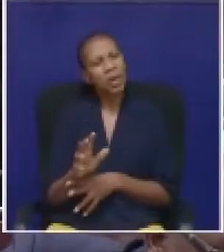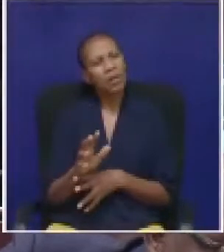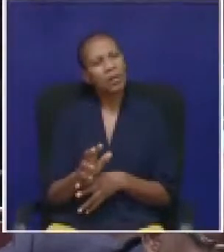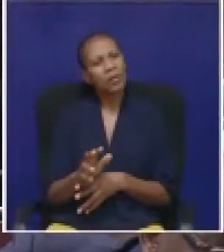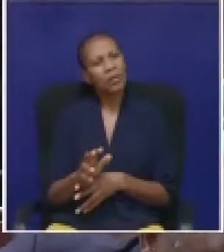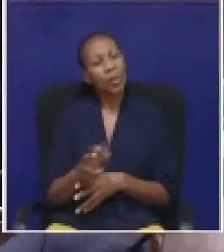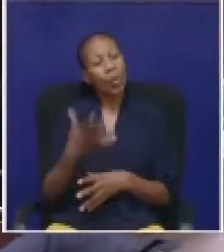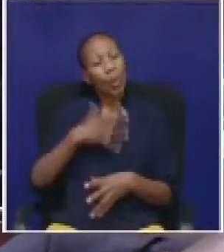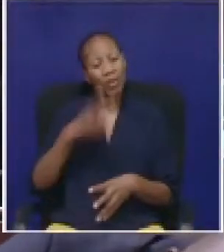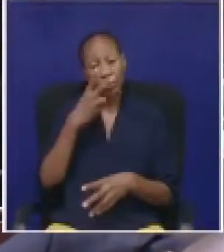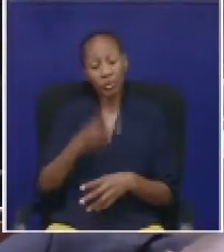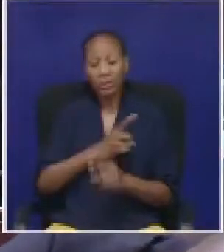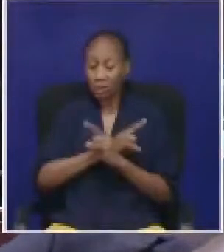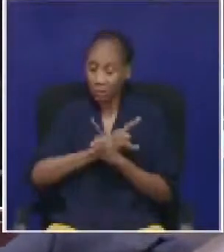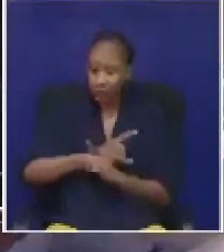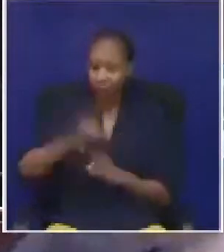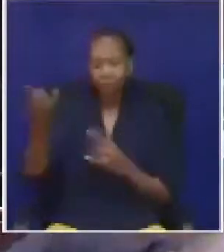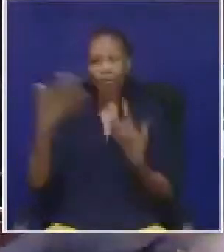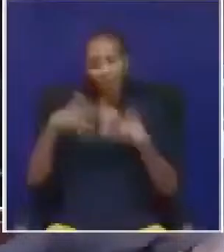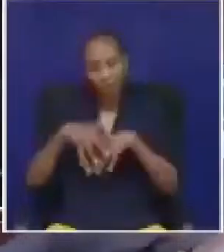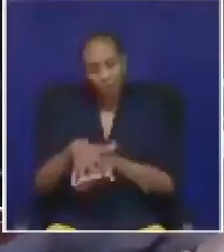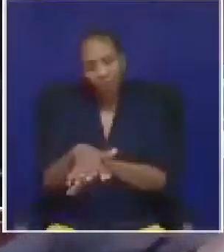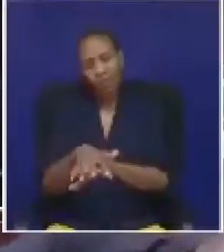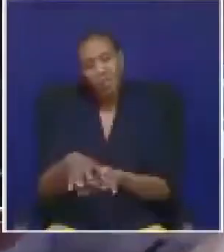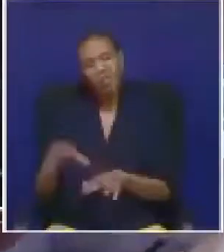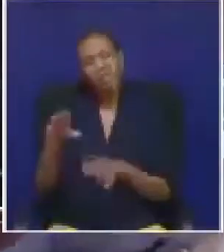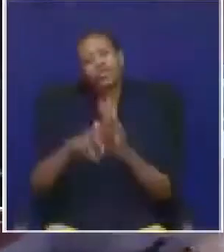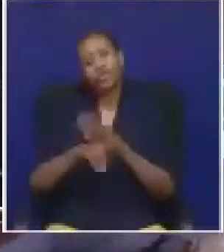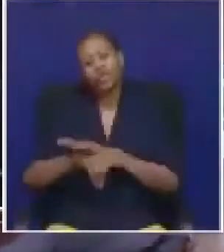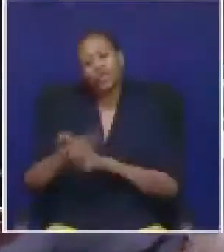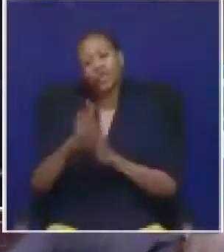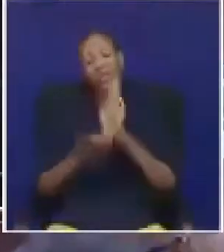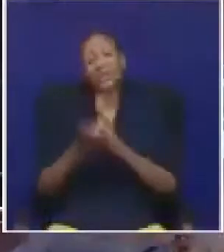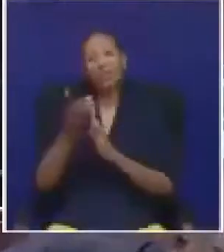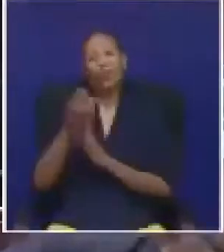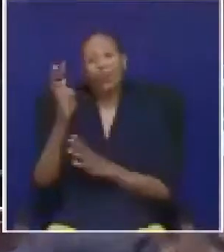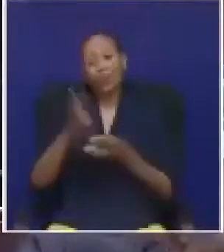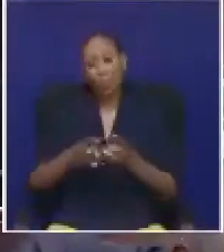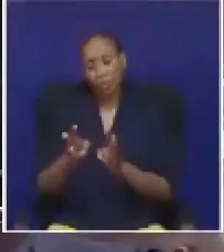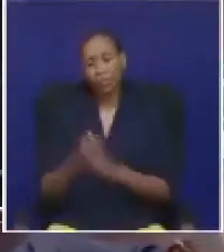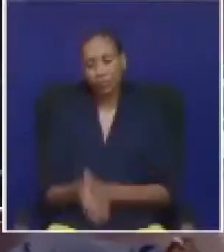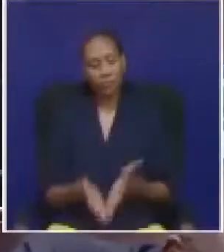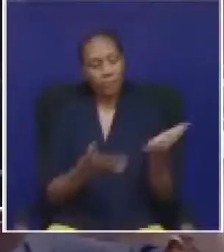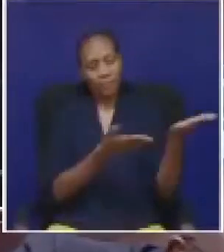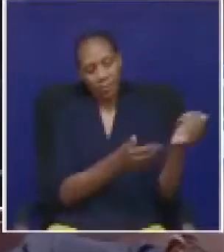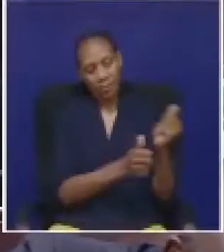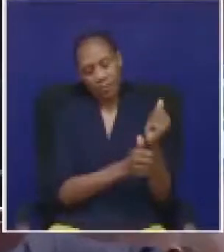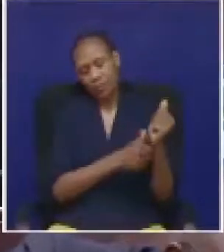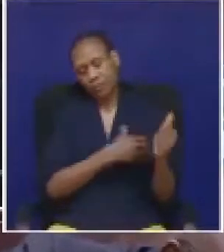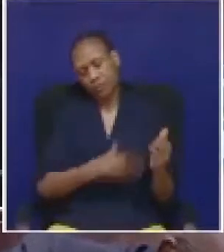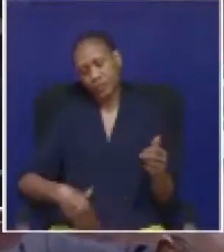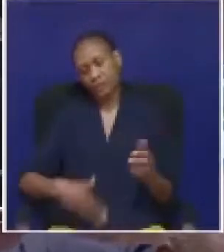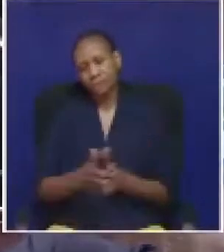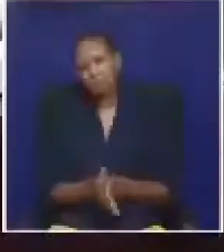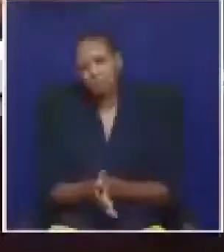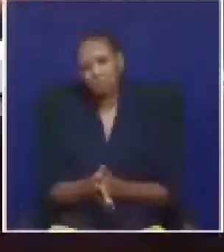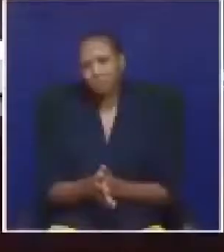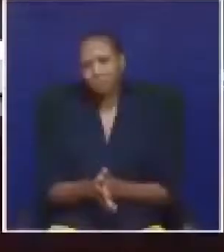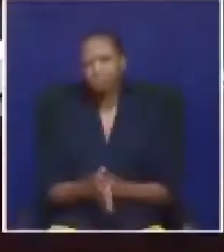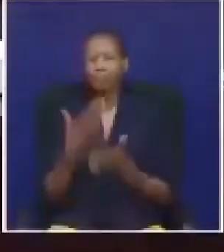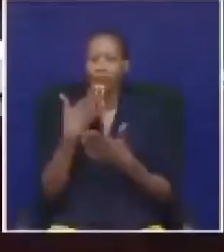the successful implementation of this model? Honorable Deputy President. Thank you very much,